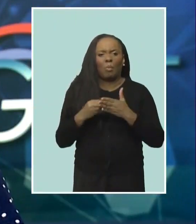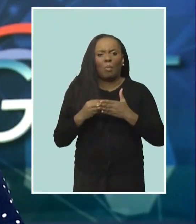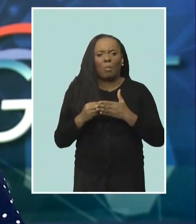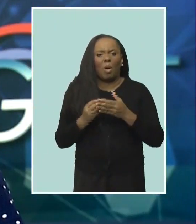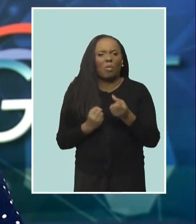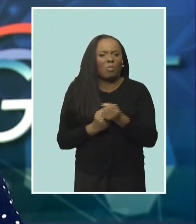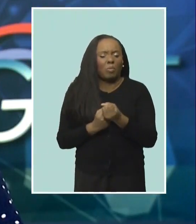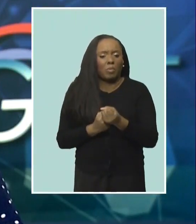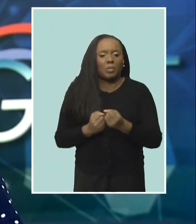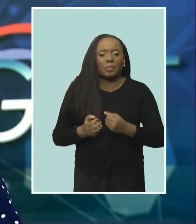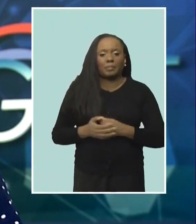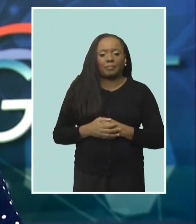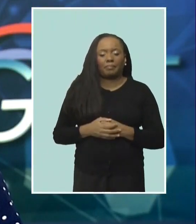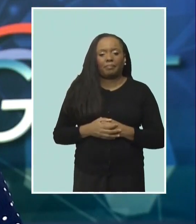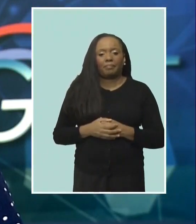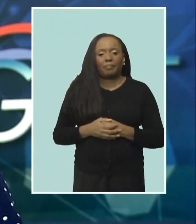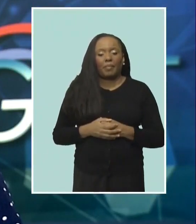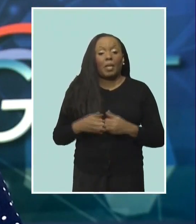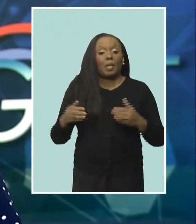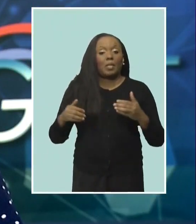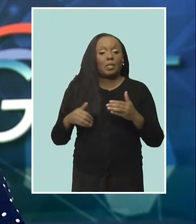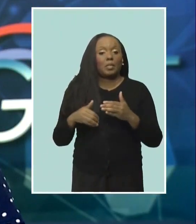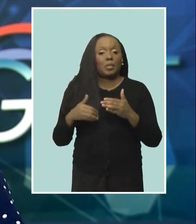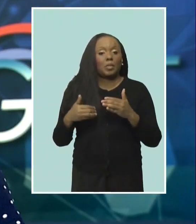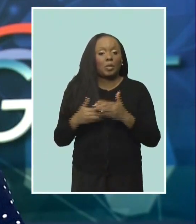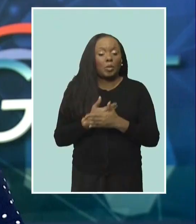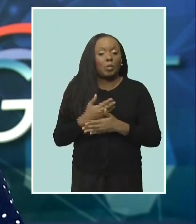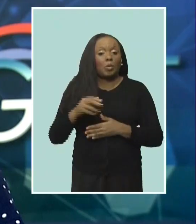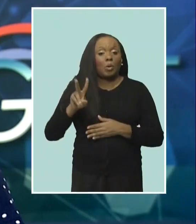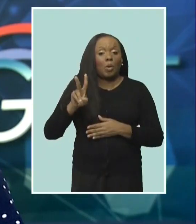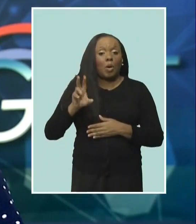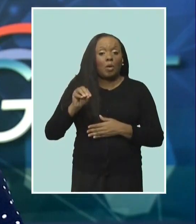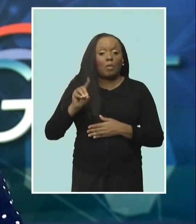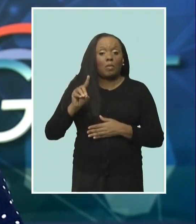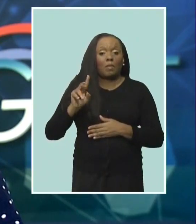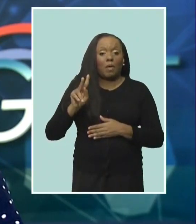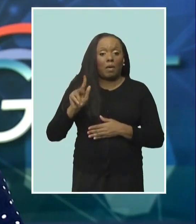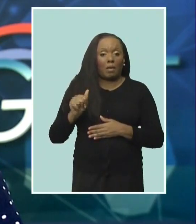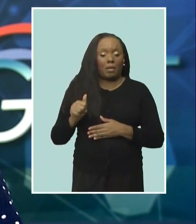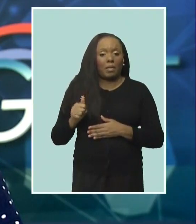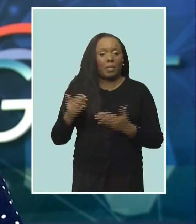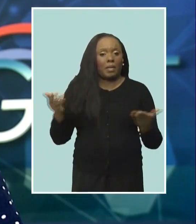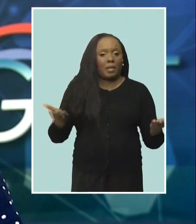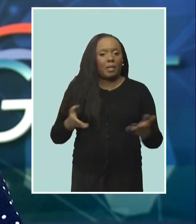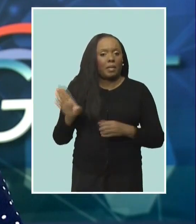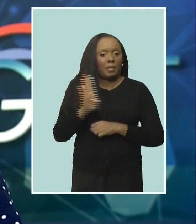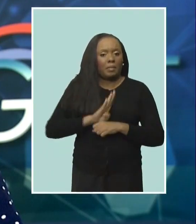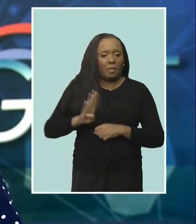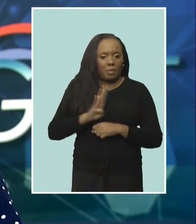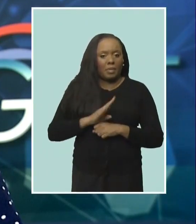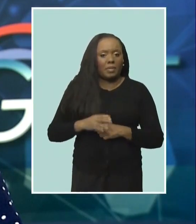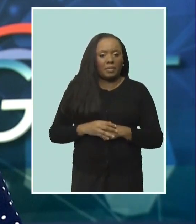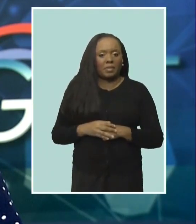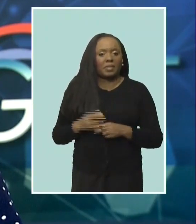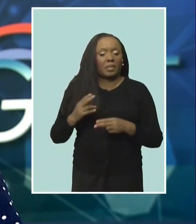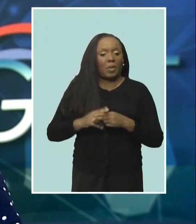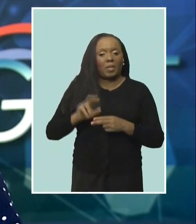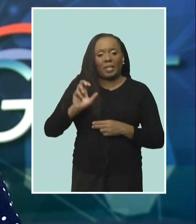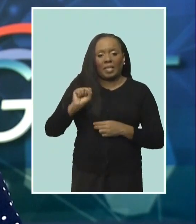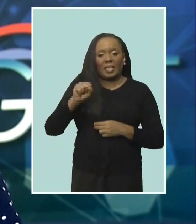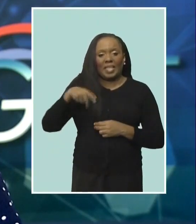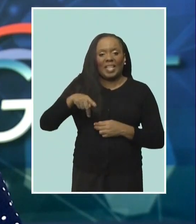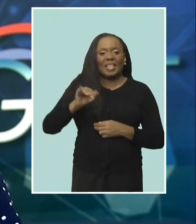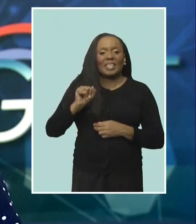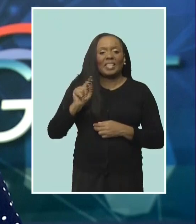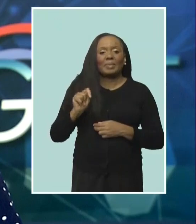Vodka is now on supermarket shelves in Barbados. It's Spitfire vodka from Independent Distillers Barbados and was launched